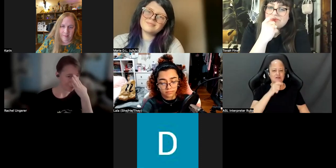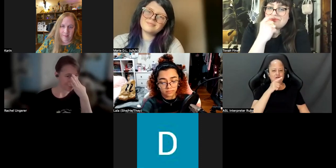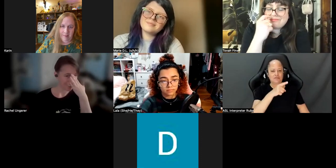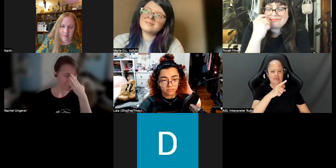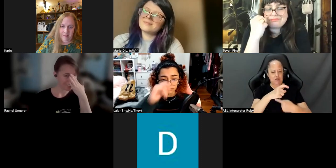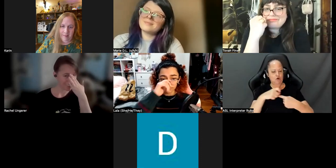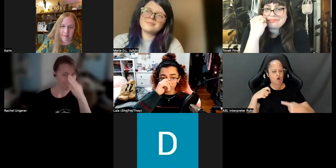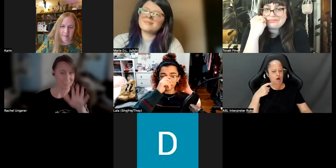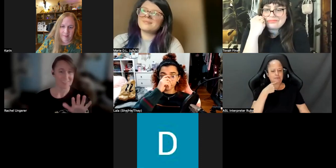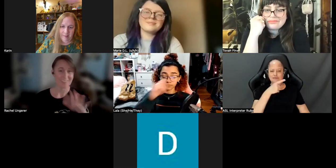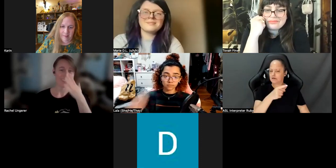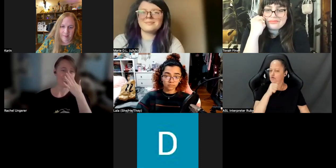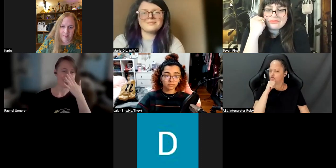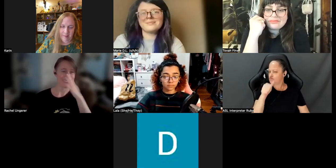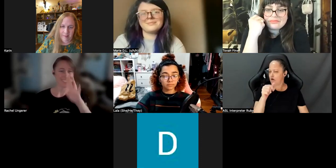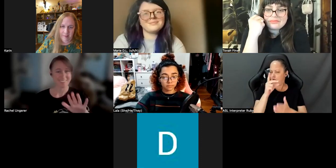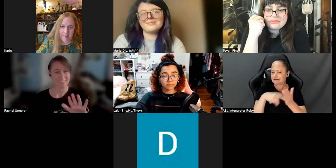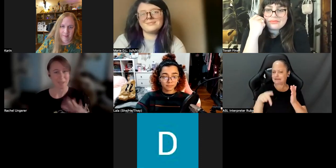like,